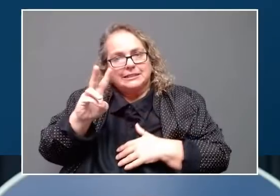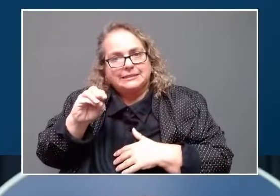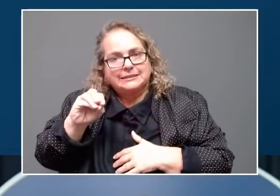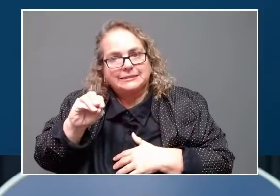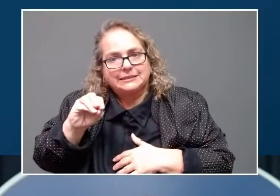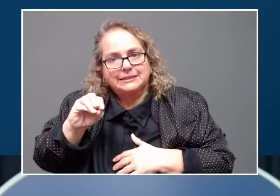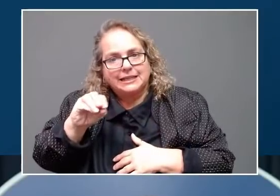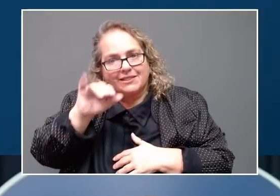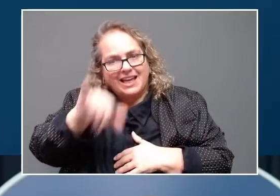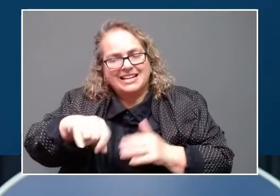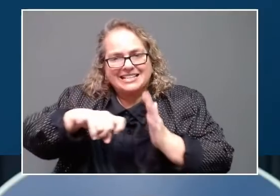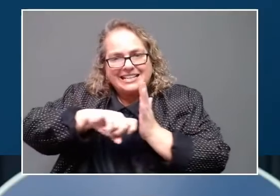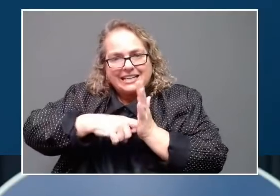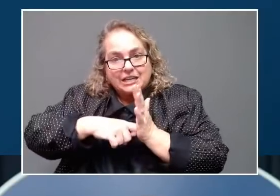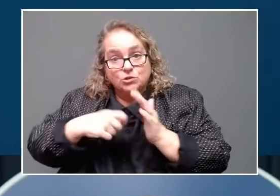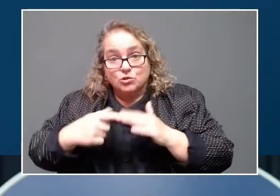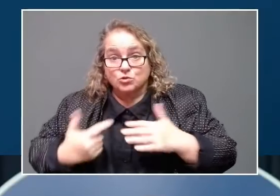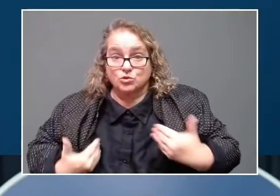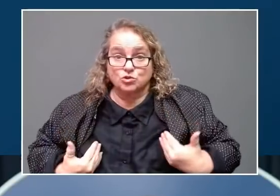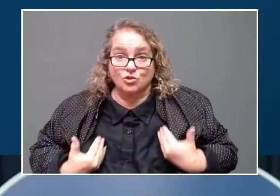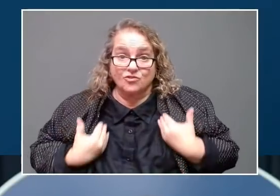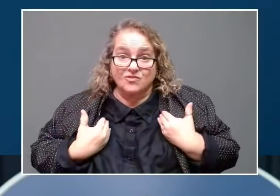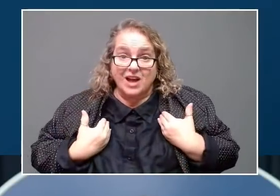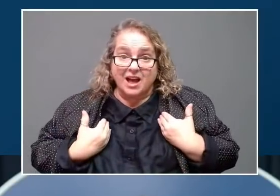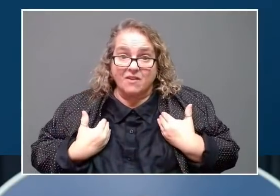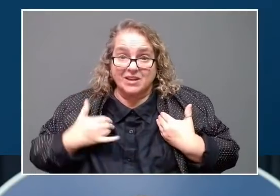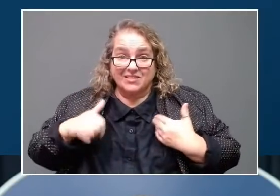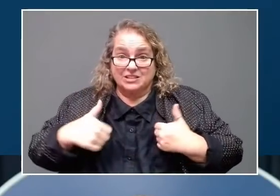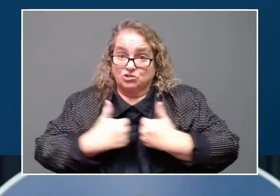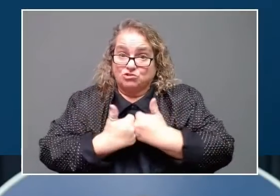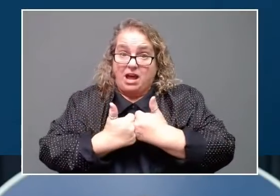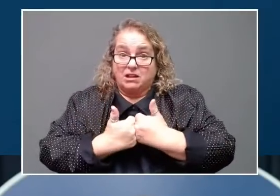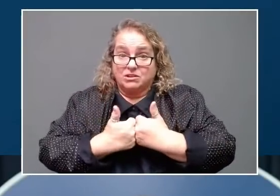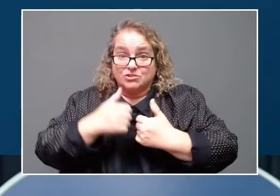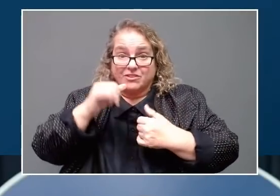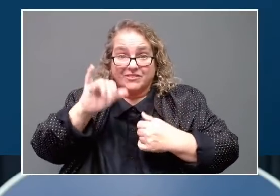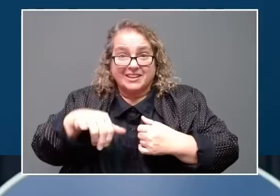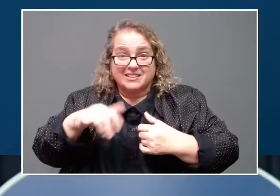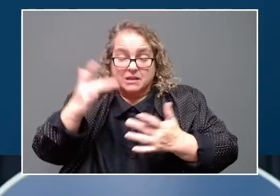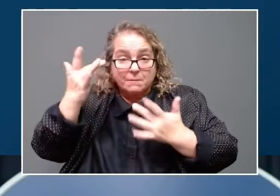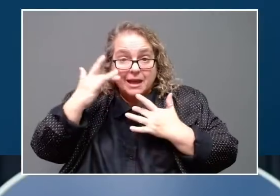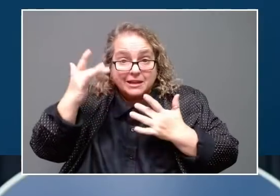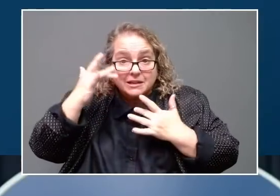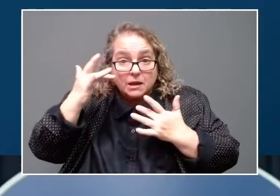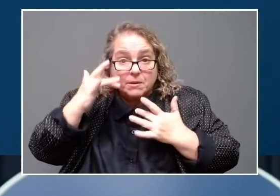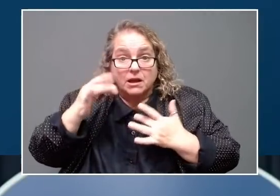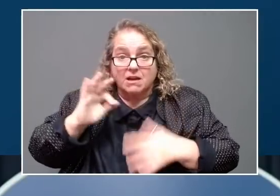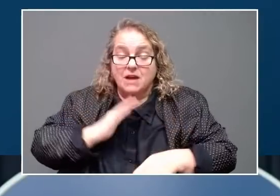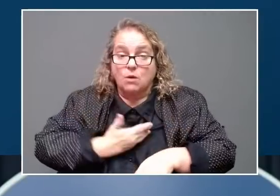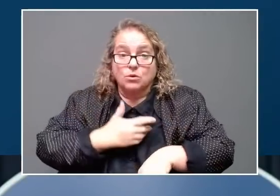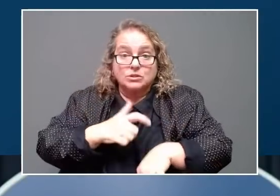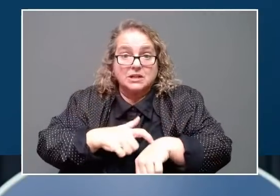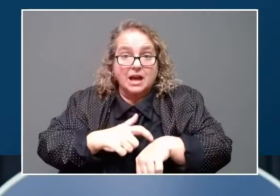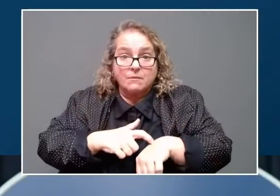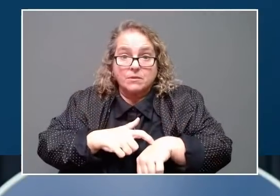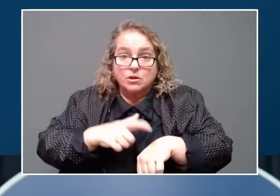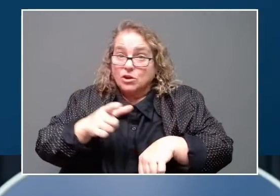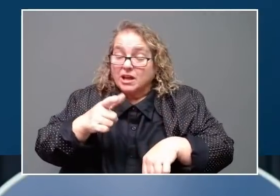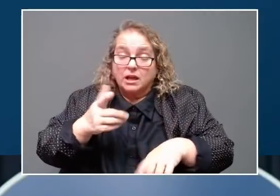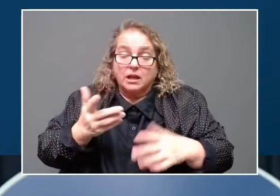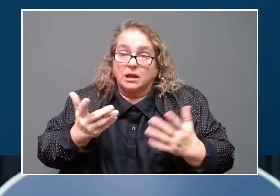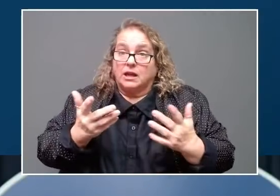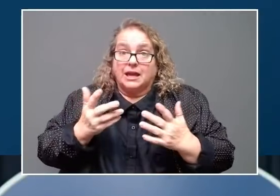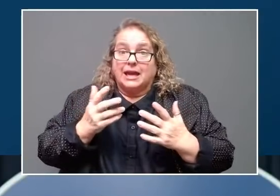to surviving this challenge, this pandemic of our times. It could not be